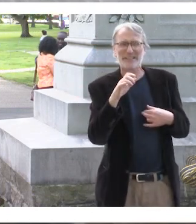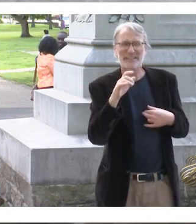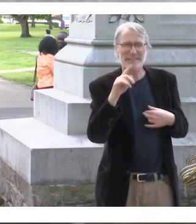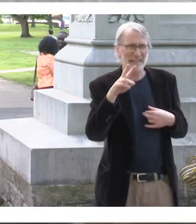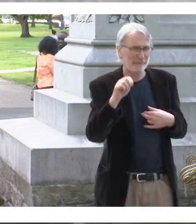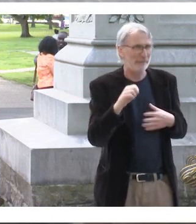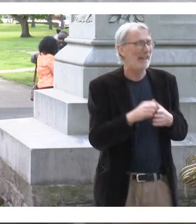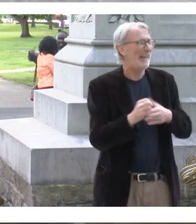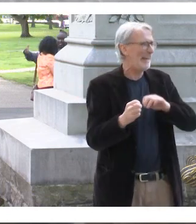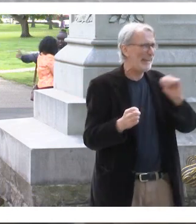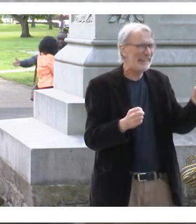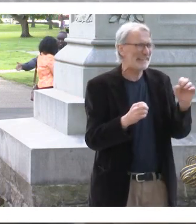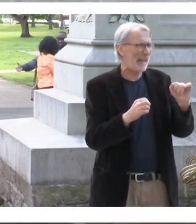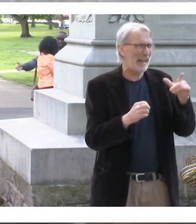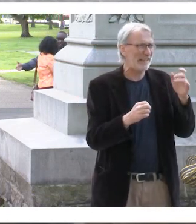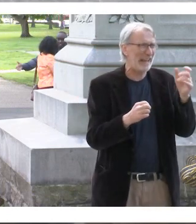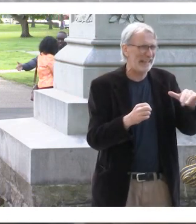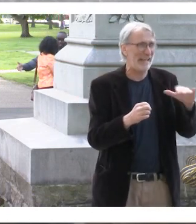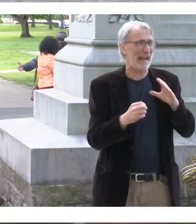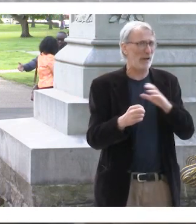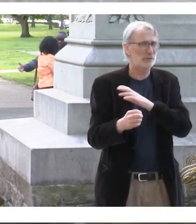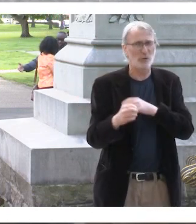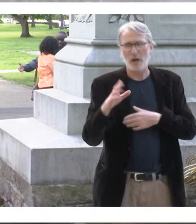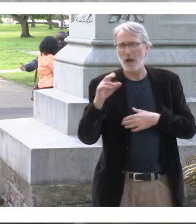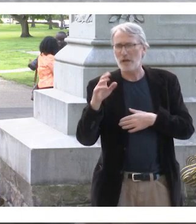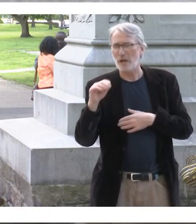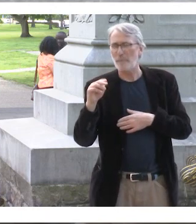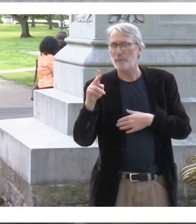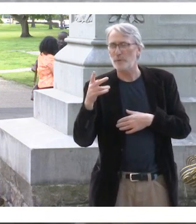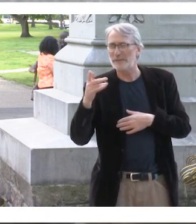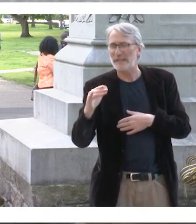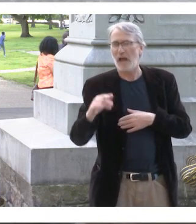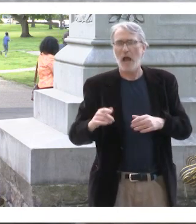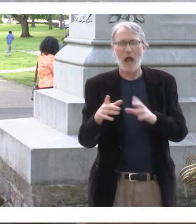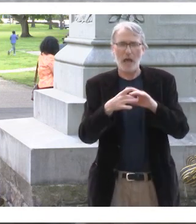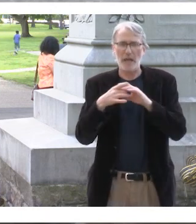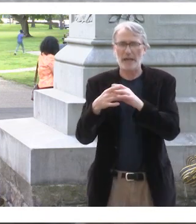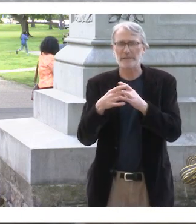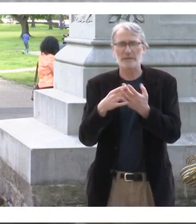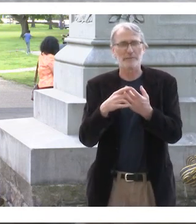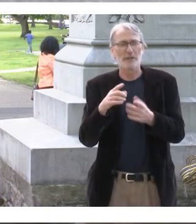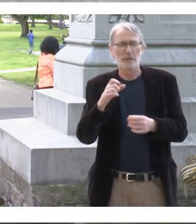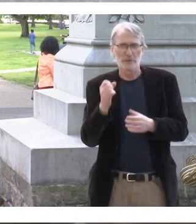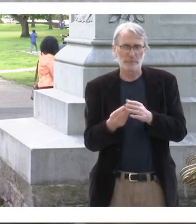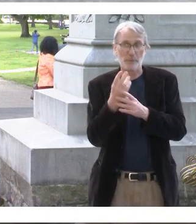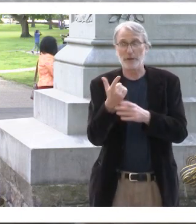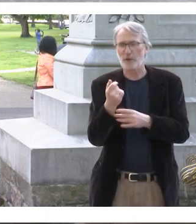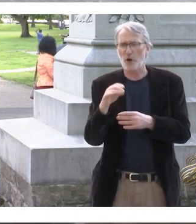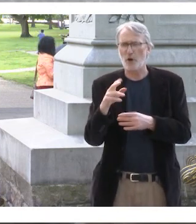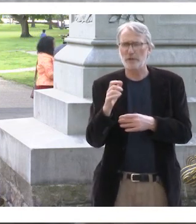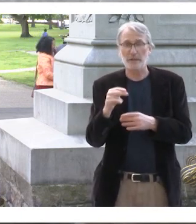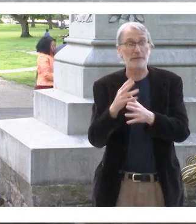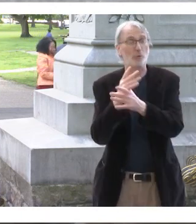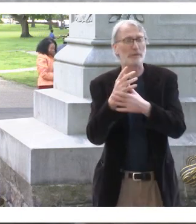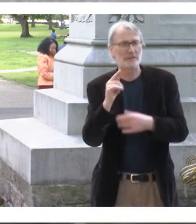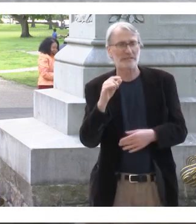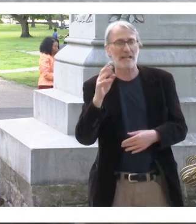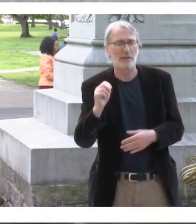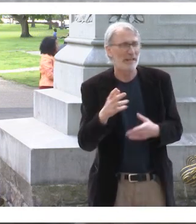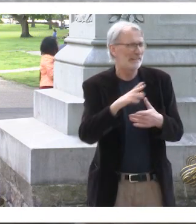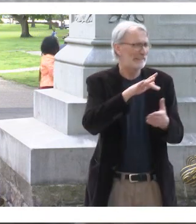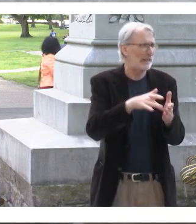East Allegheny Community Council, Community Alliance of Spring Garden and Dutchtown, Allegheny City